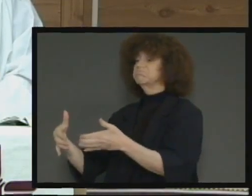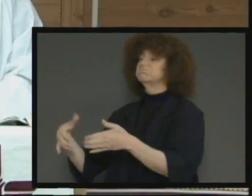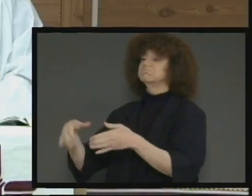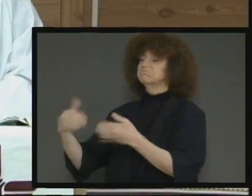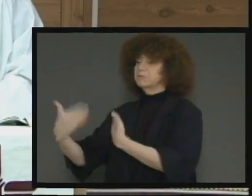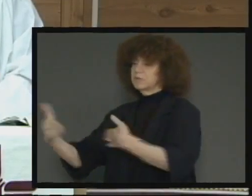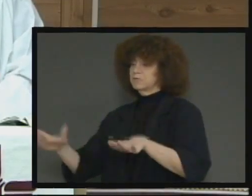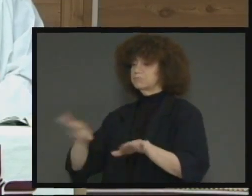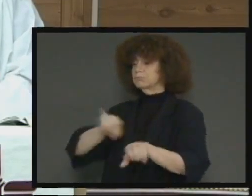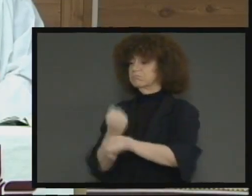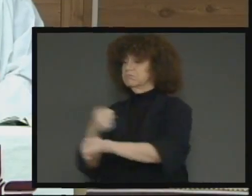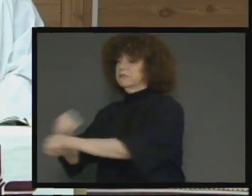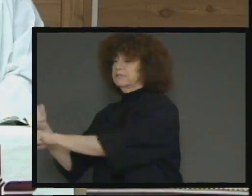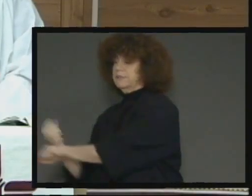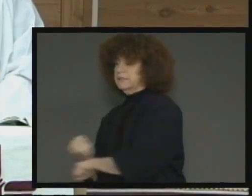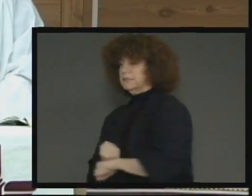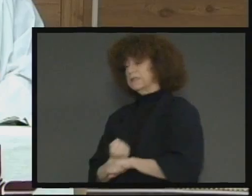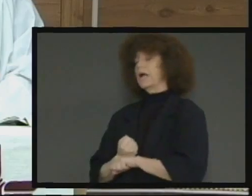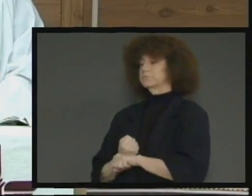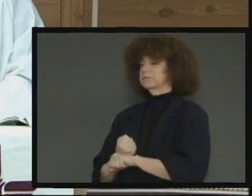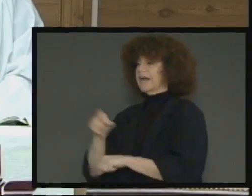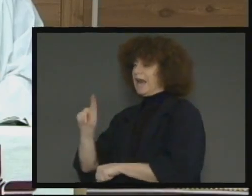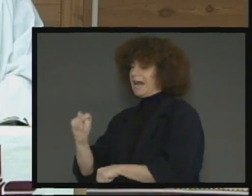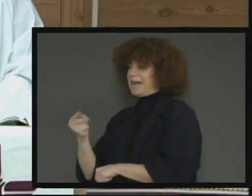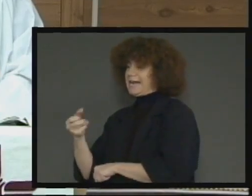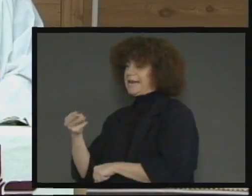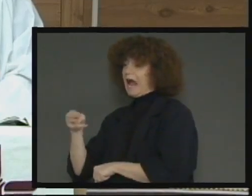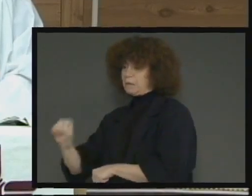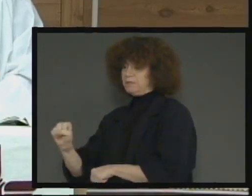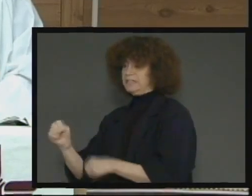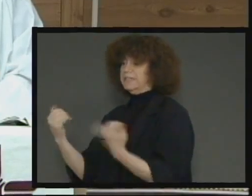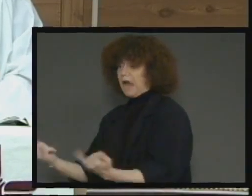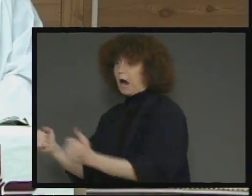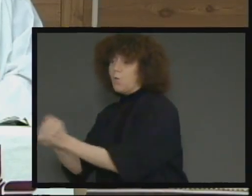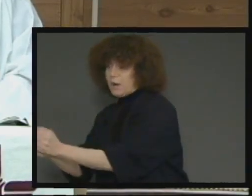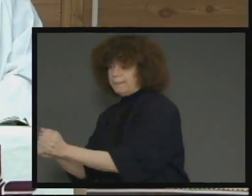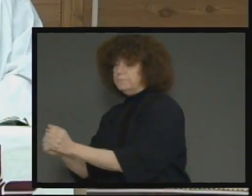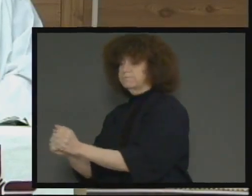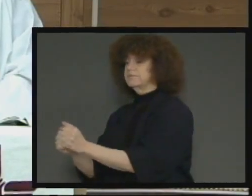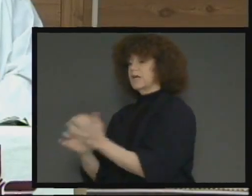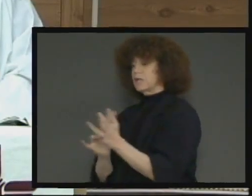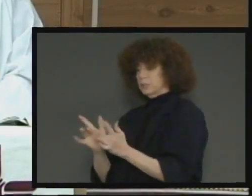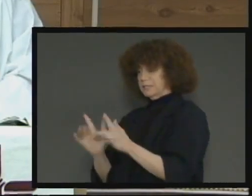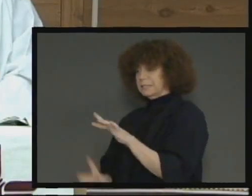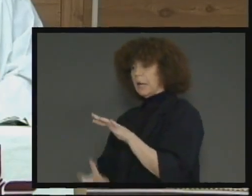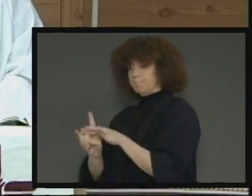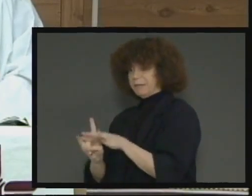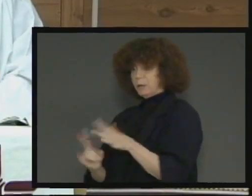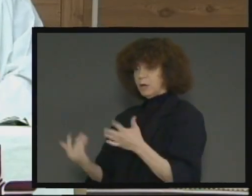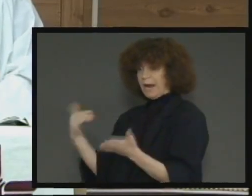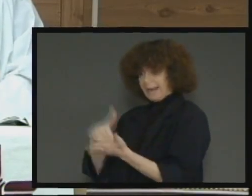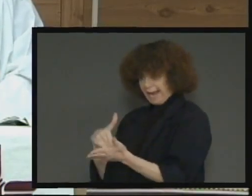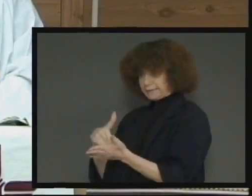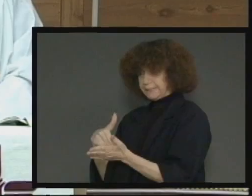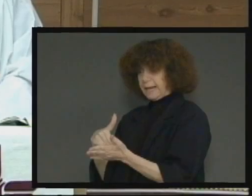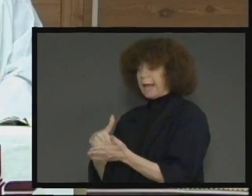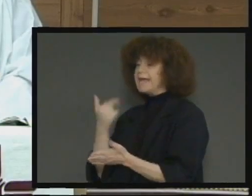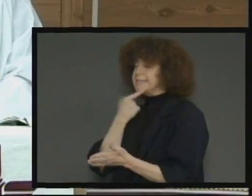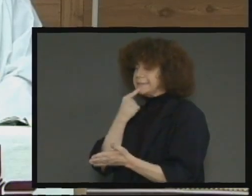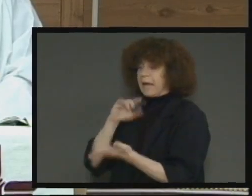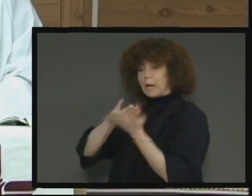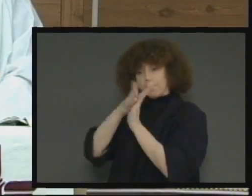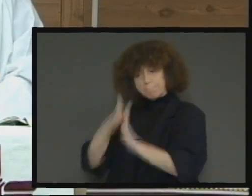said, "You cannot see my face, for man shall not see me and live." This is